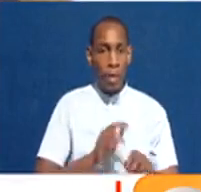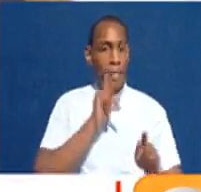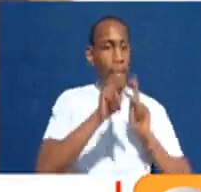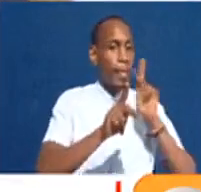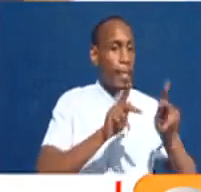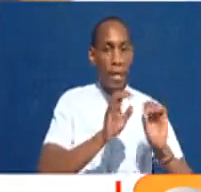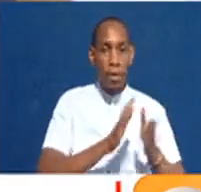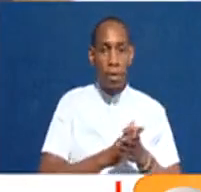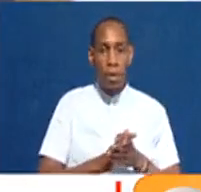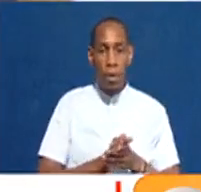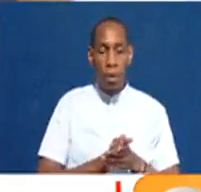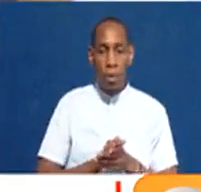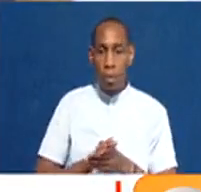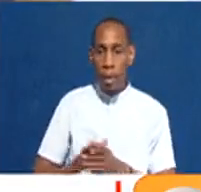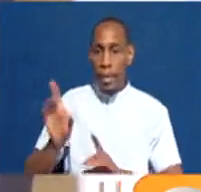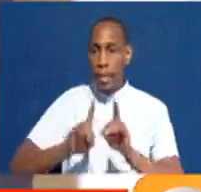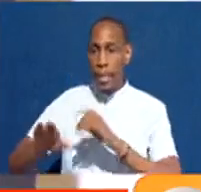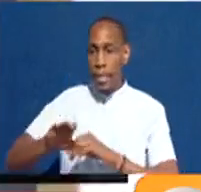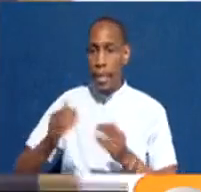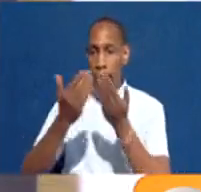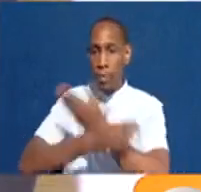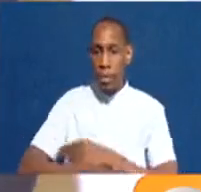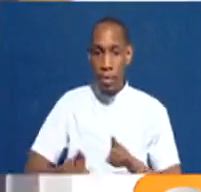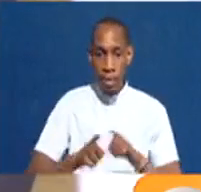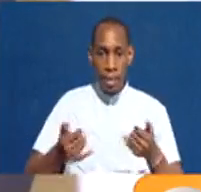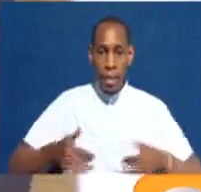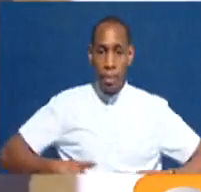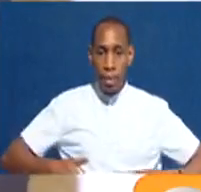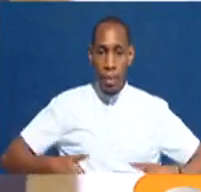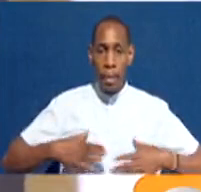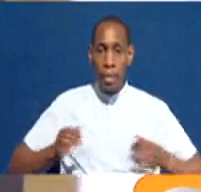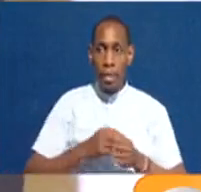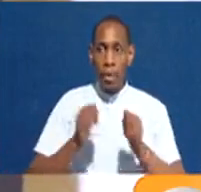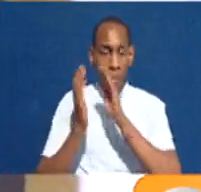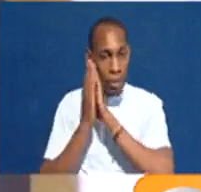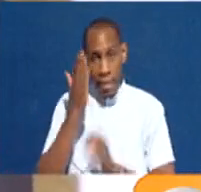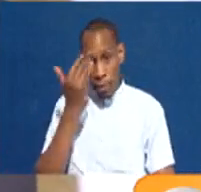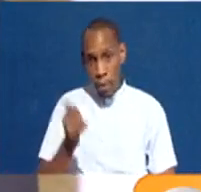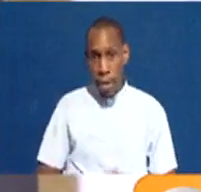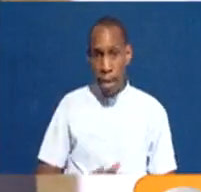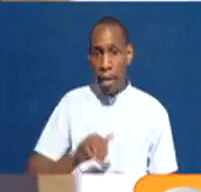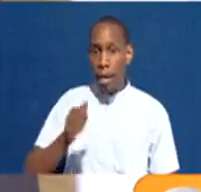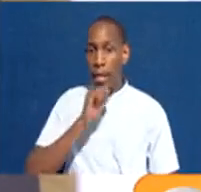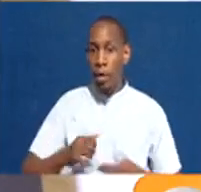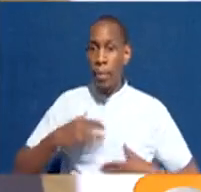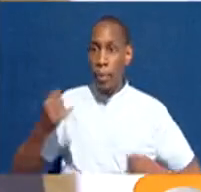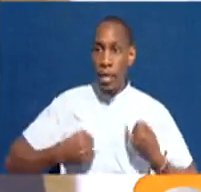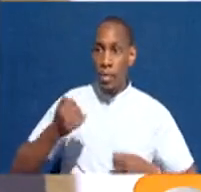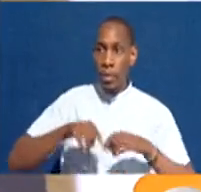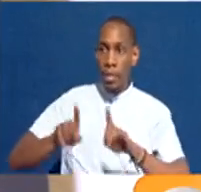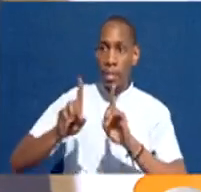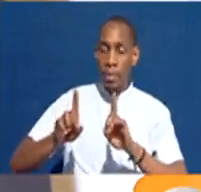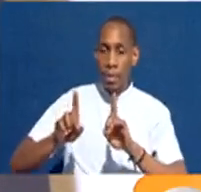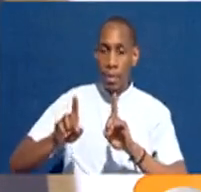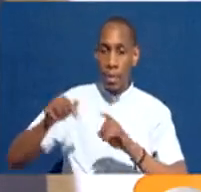from discos and nightclubs. It cannot be that young people cannot sleep because old people are enjoying themselves